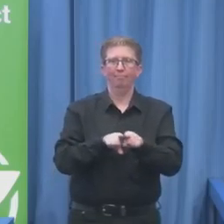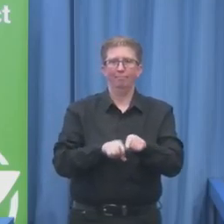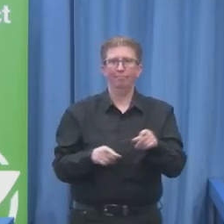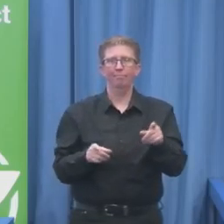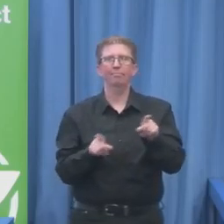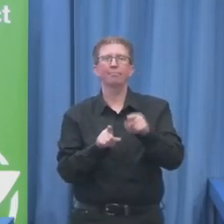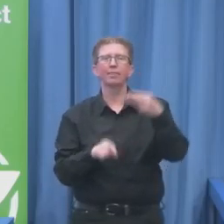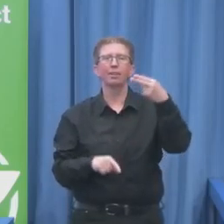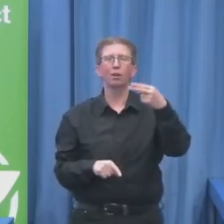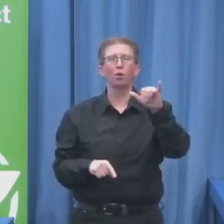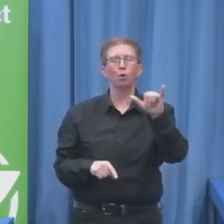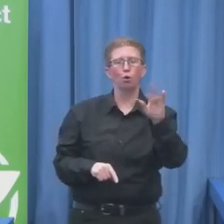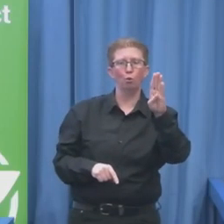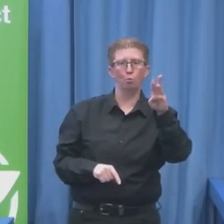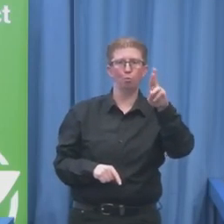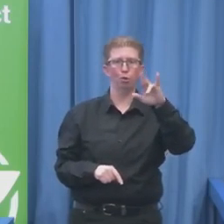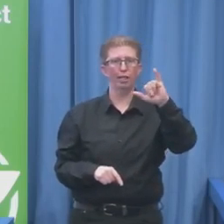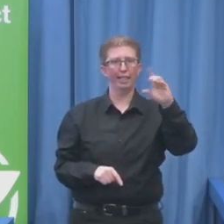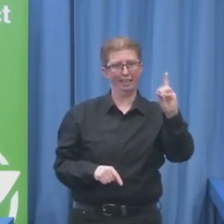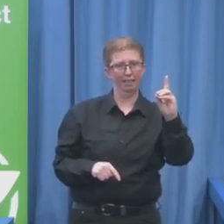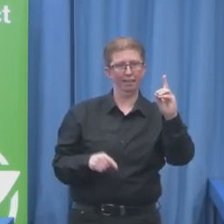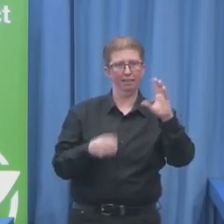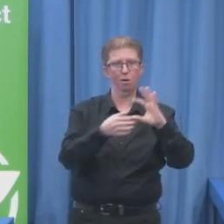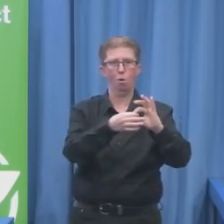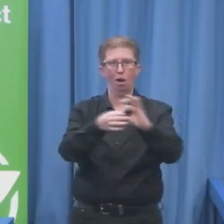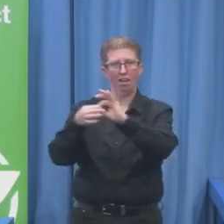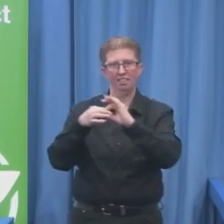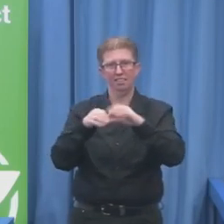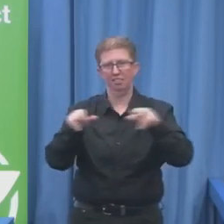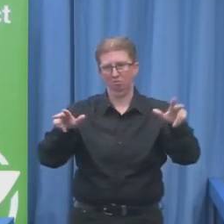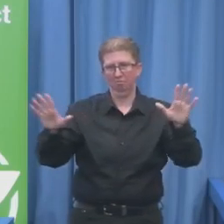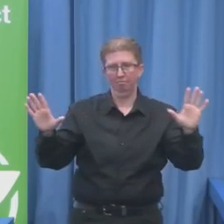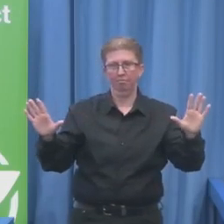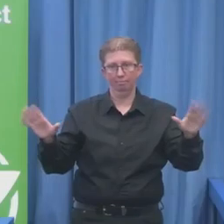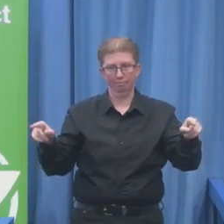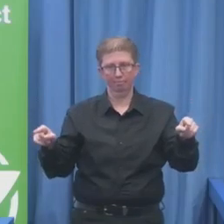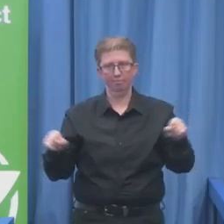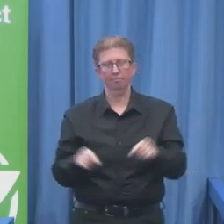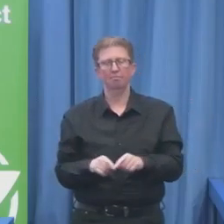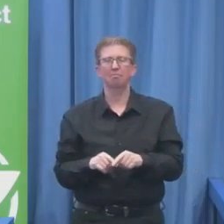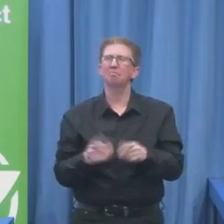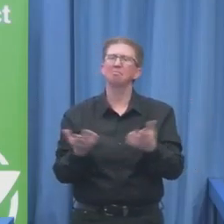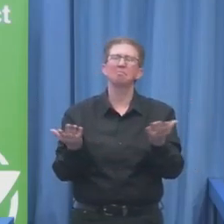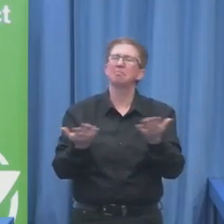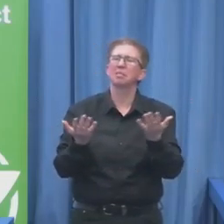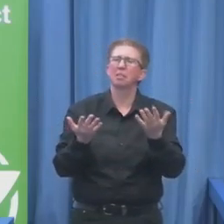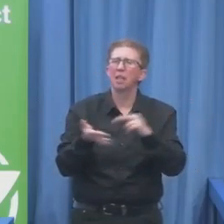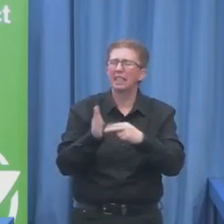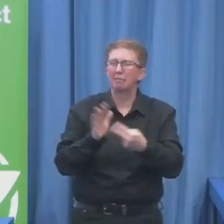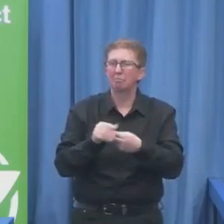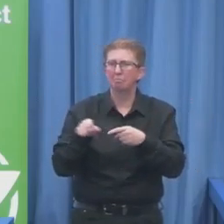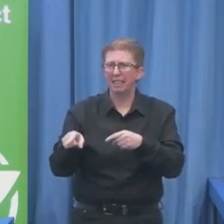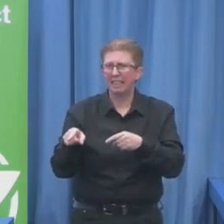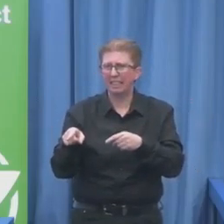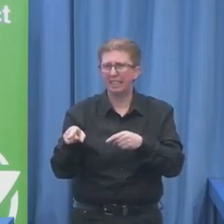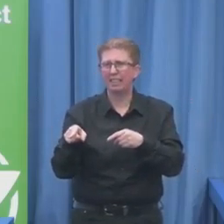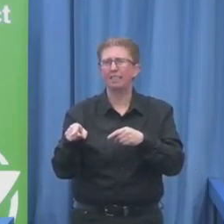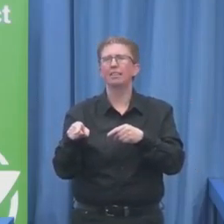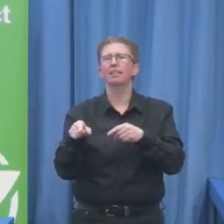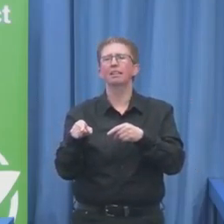organization, taking seats in our meetings and in our and also in interviews.